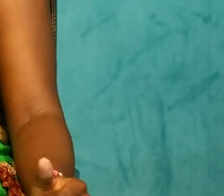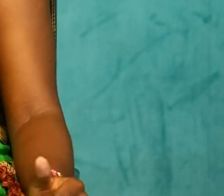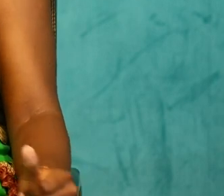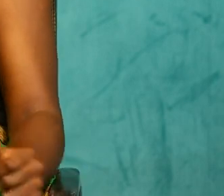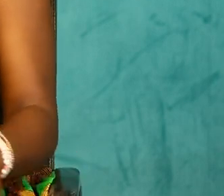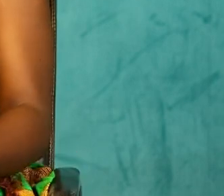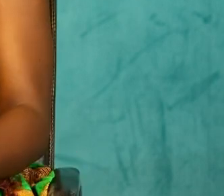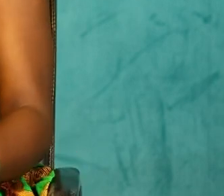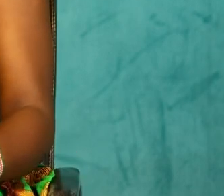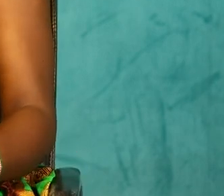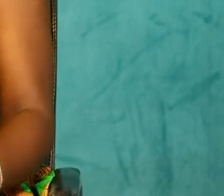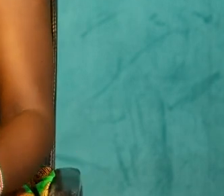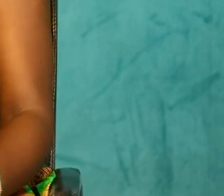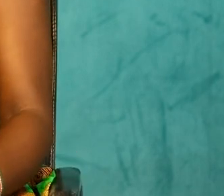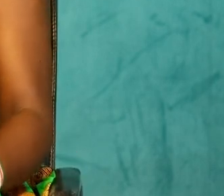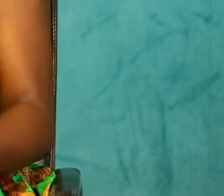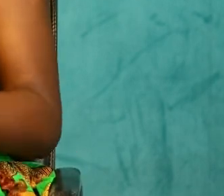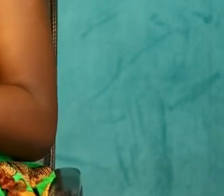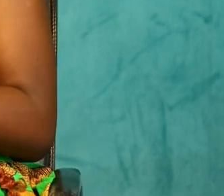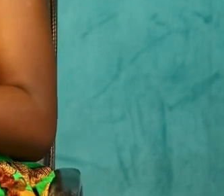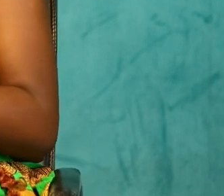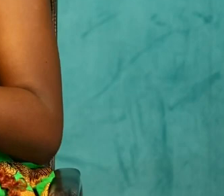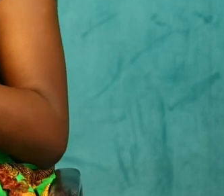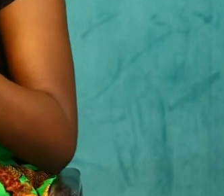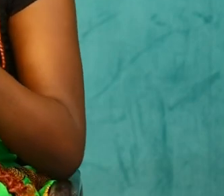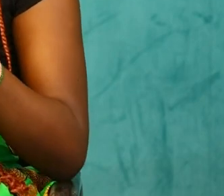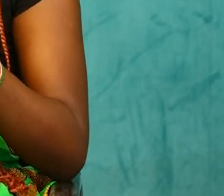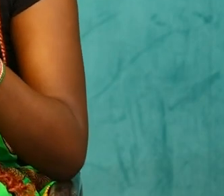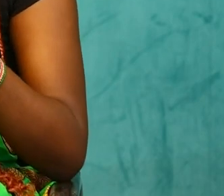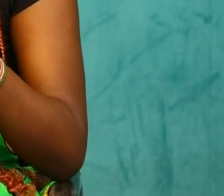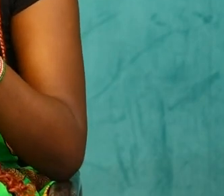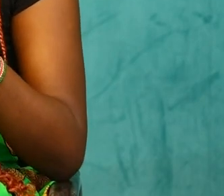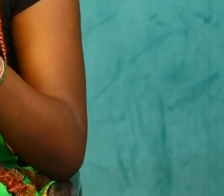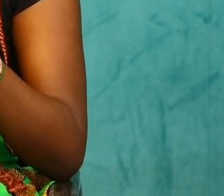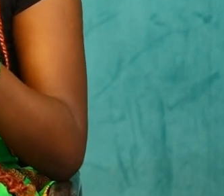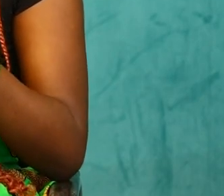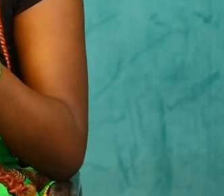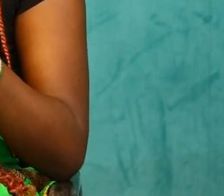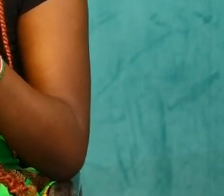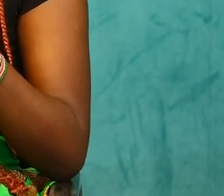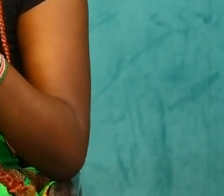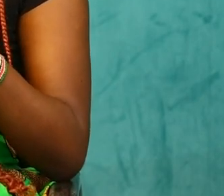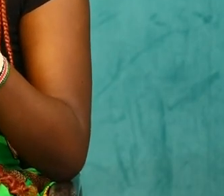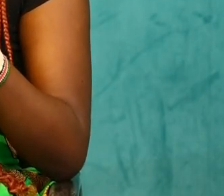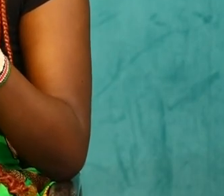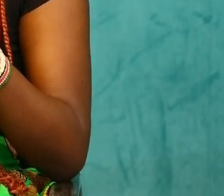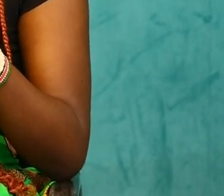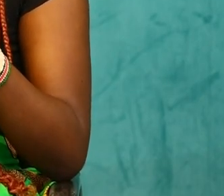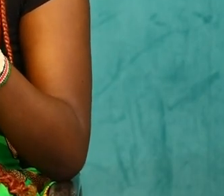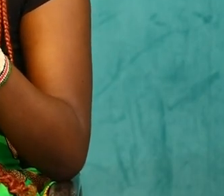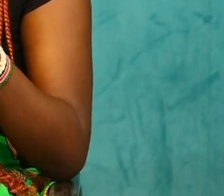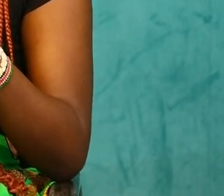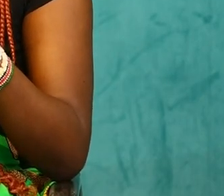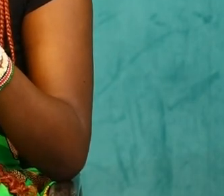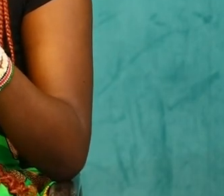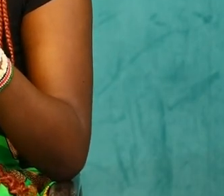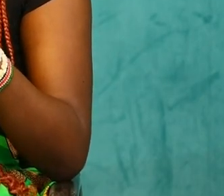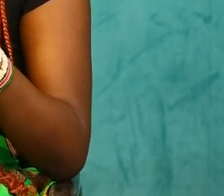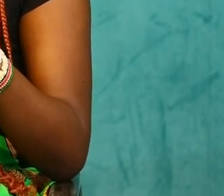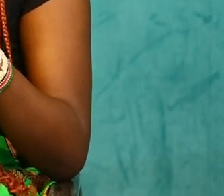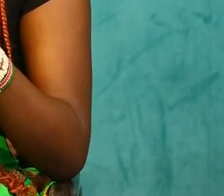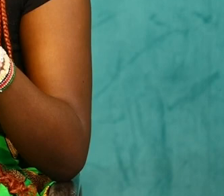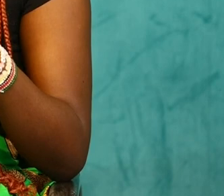defend the Gibeonites in chapter 10. So this shows that even when we turn against God, God can still